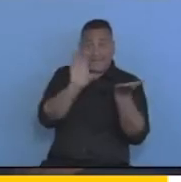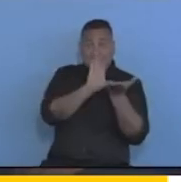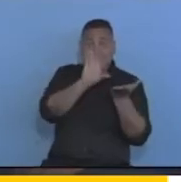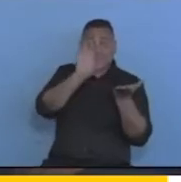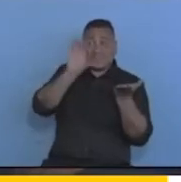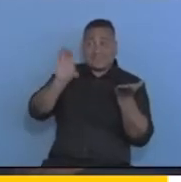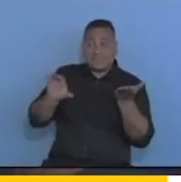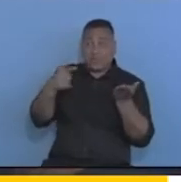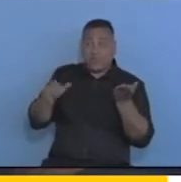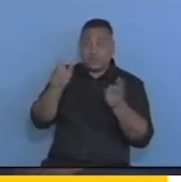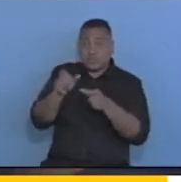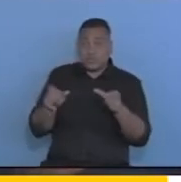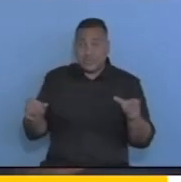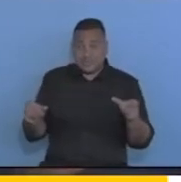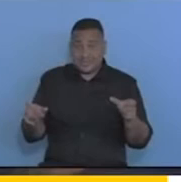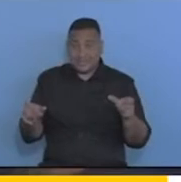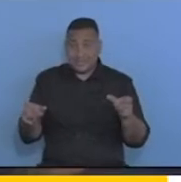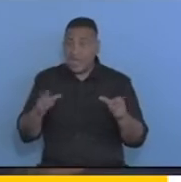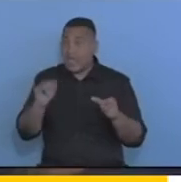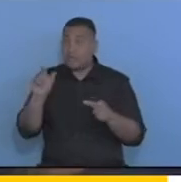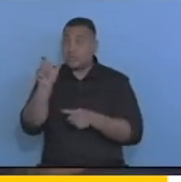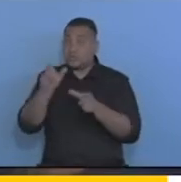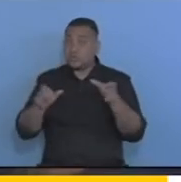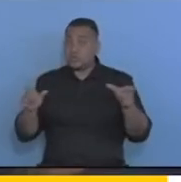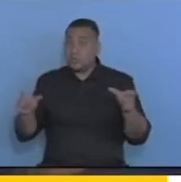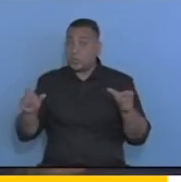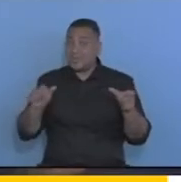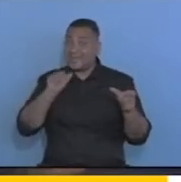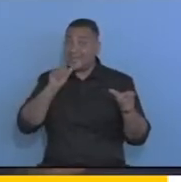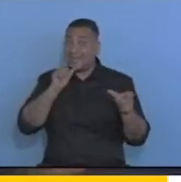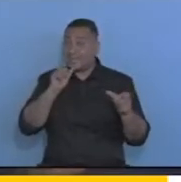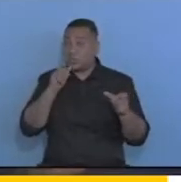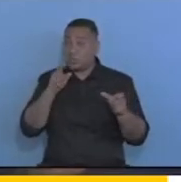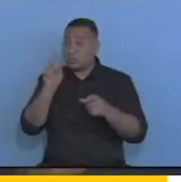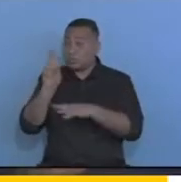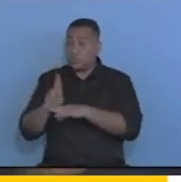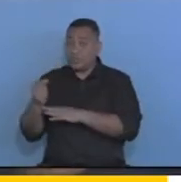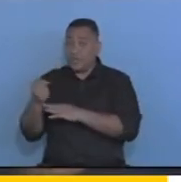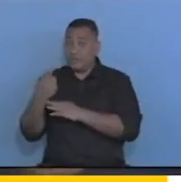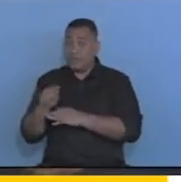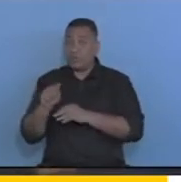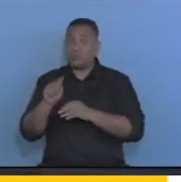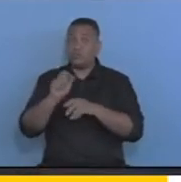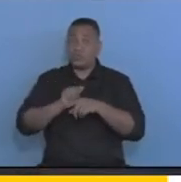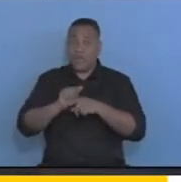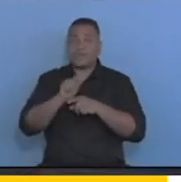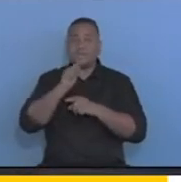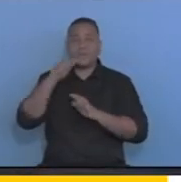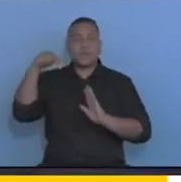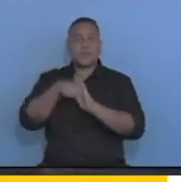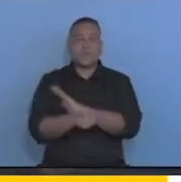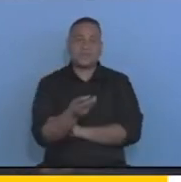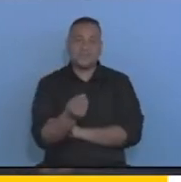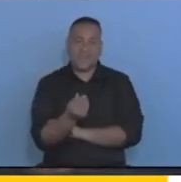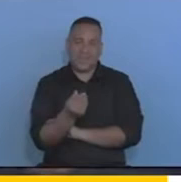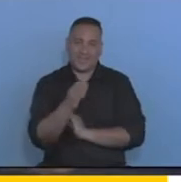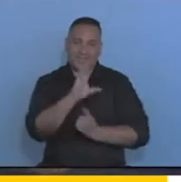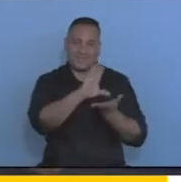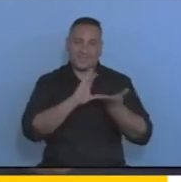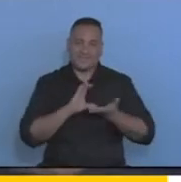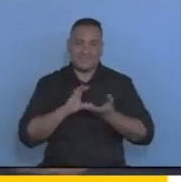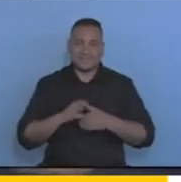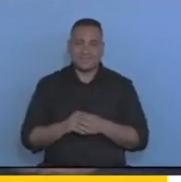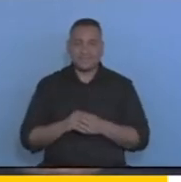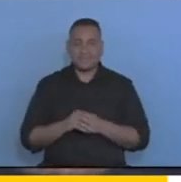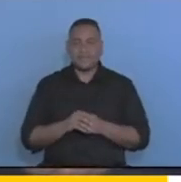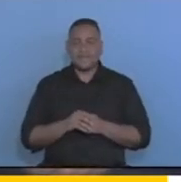doesn't use that levy for training, he loses it. Oh yeah, true. So I say company A